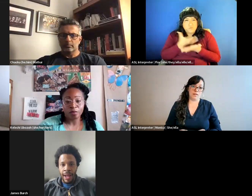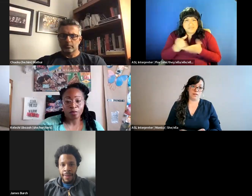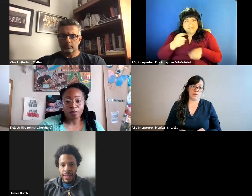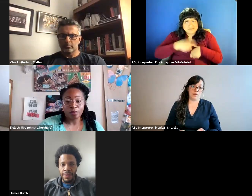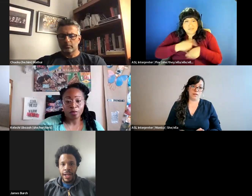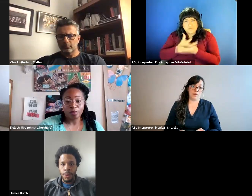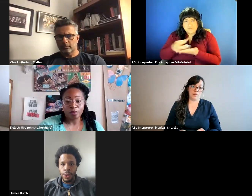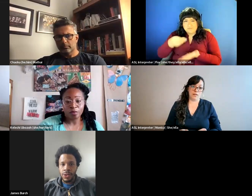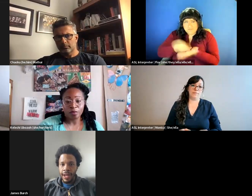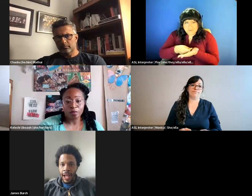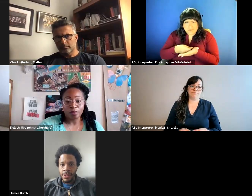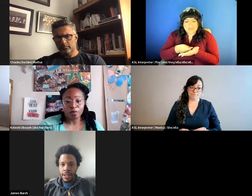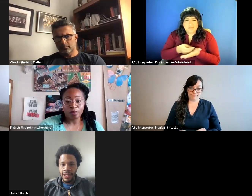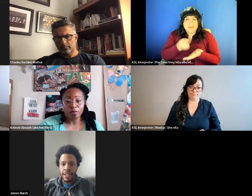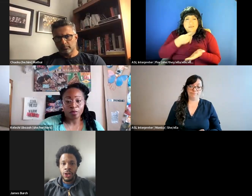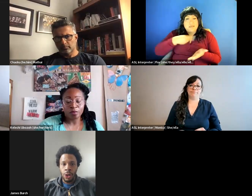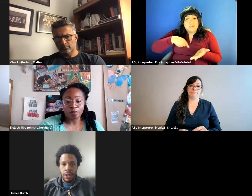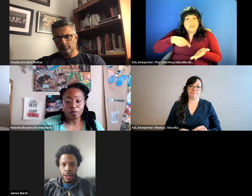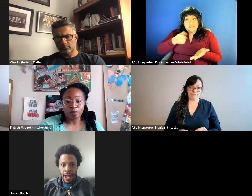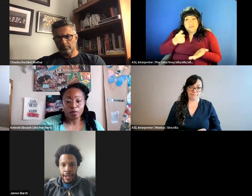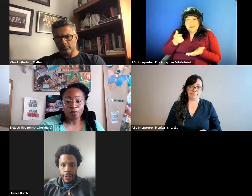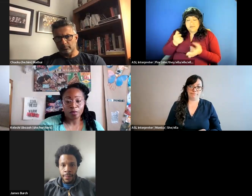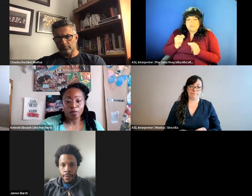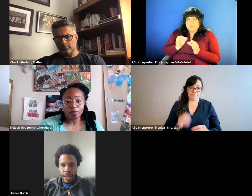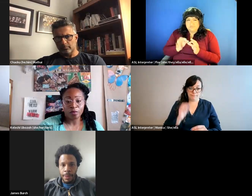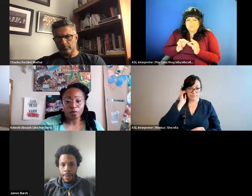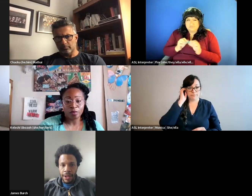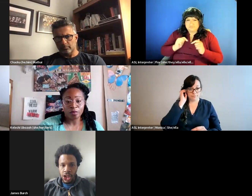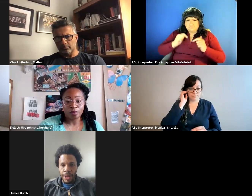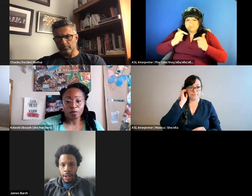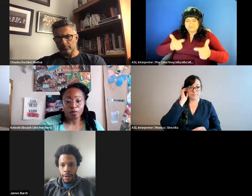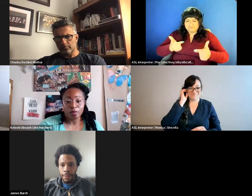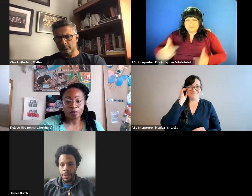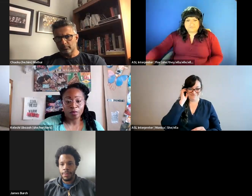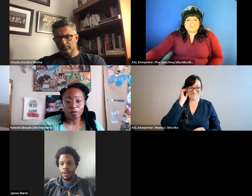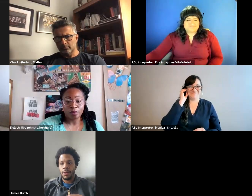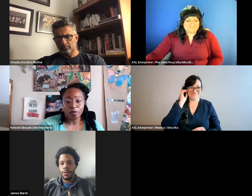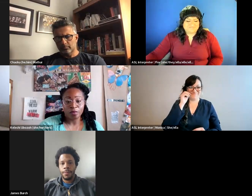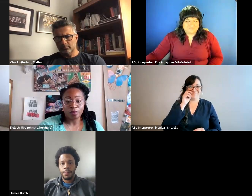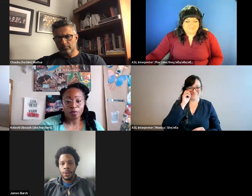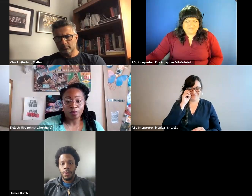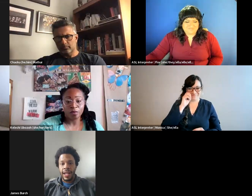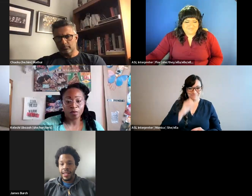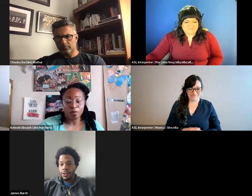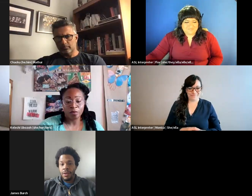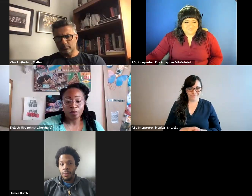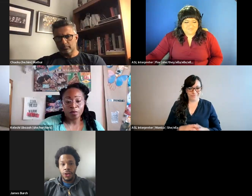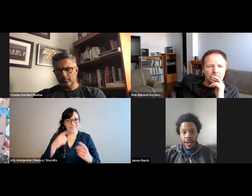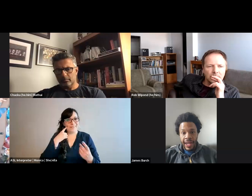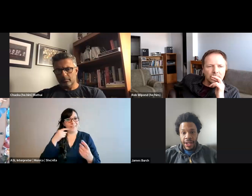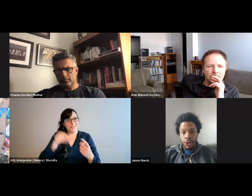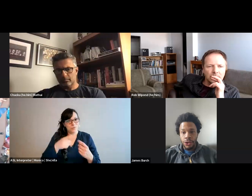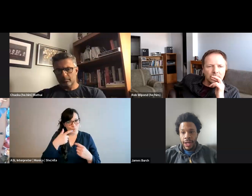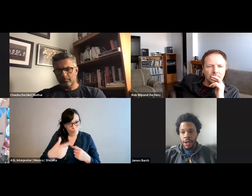latent threat that if anyone who's unhoused doesn't toe the line, they will be punished by law enforcement. Right? This is what we've